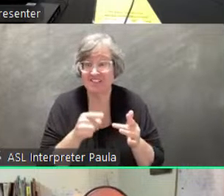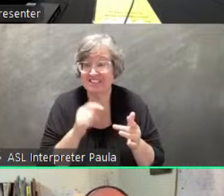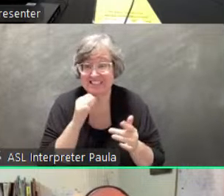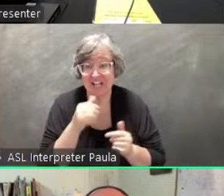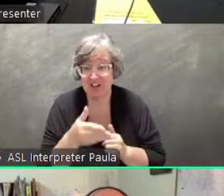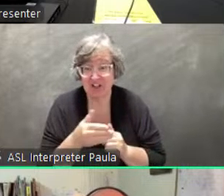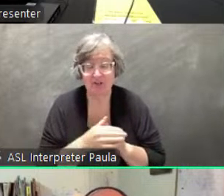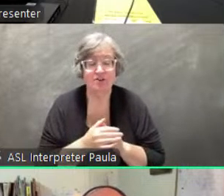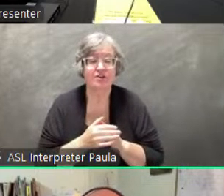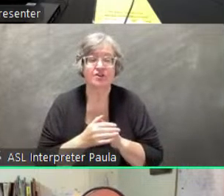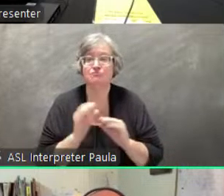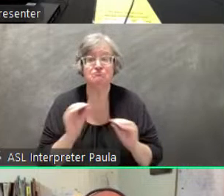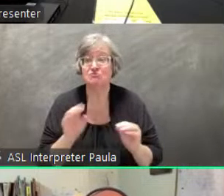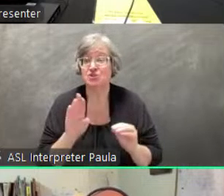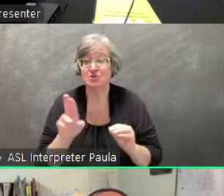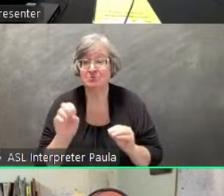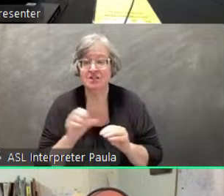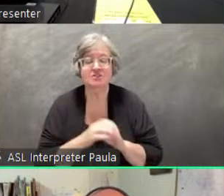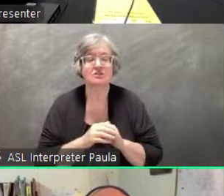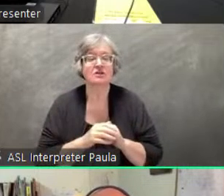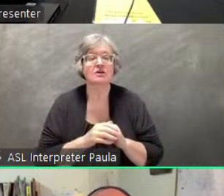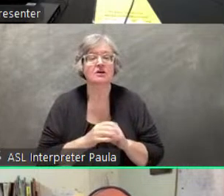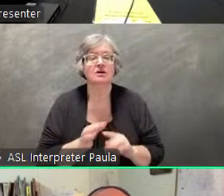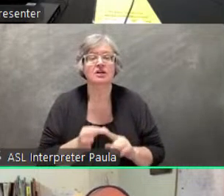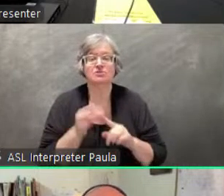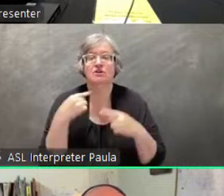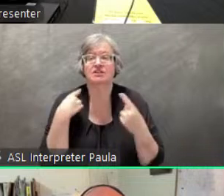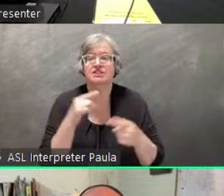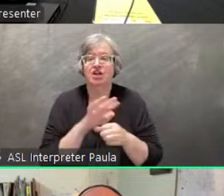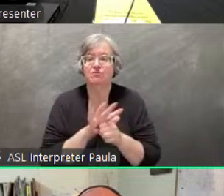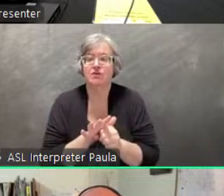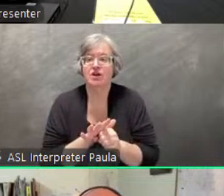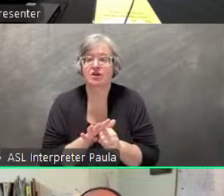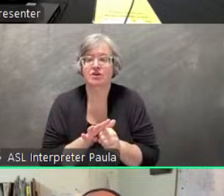we've found over and over again, especially since the pandemic, is